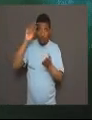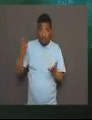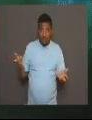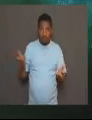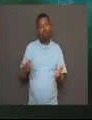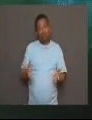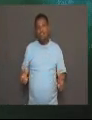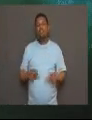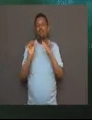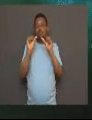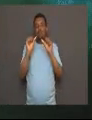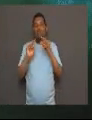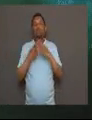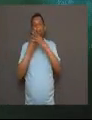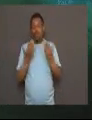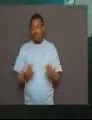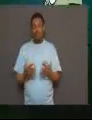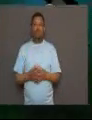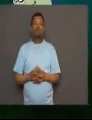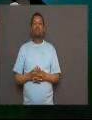Go ahead and get started now.